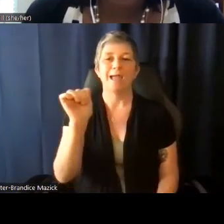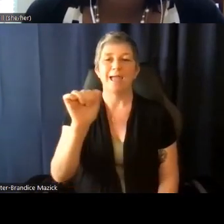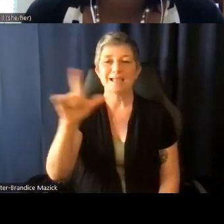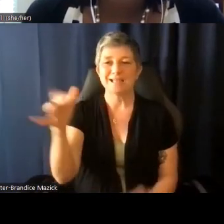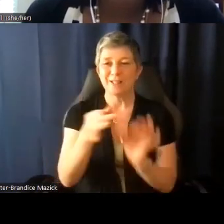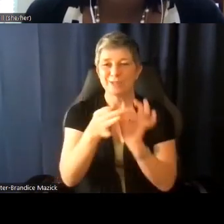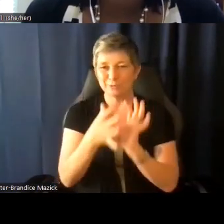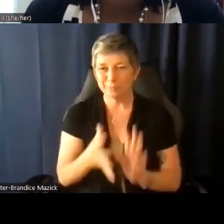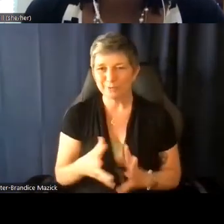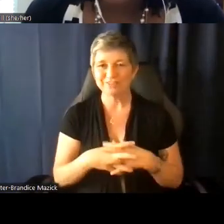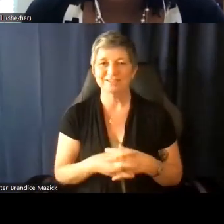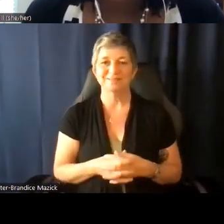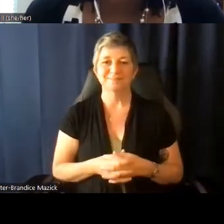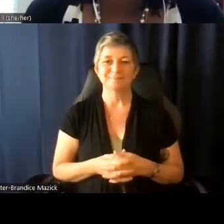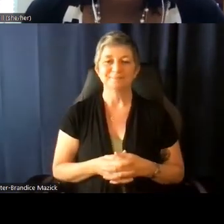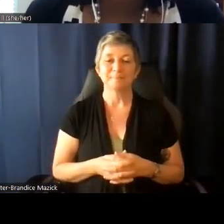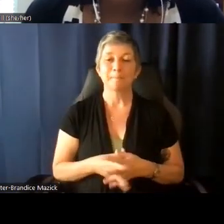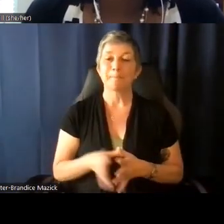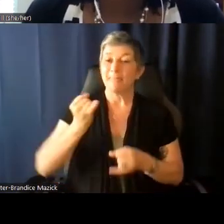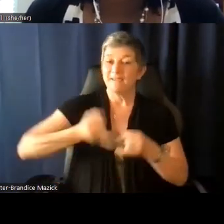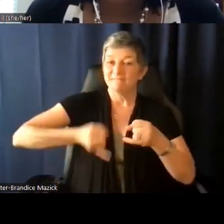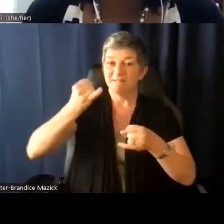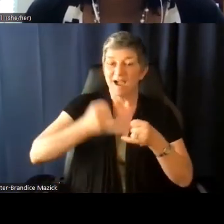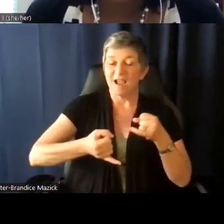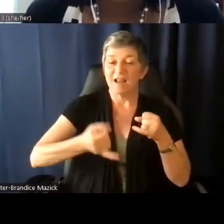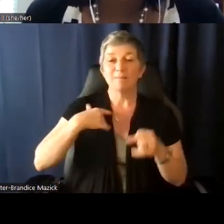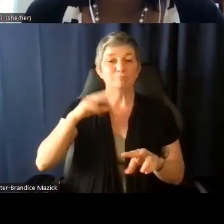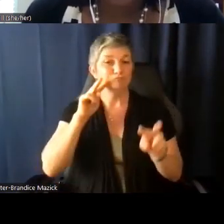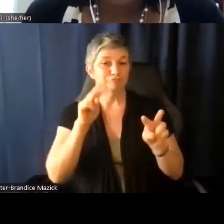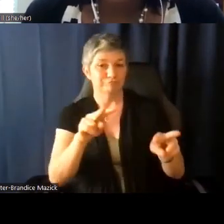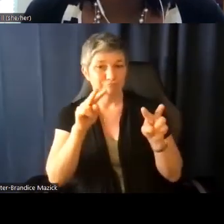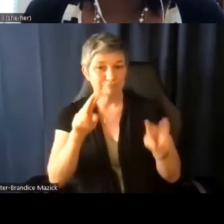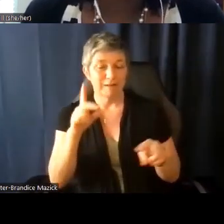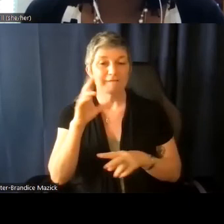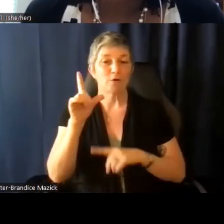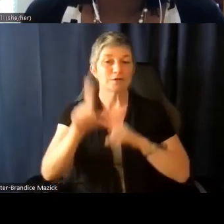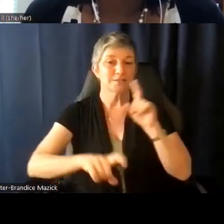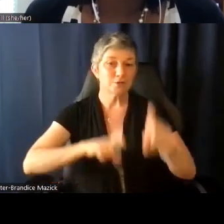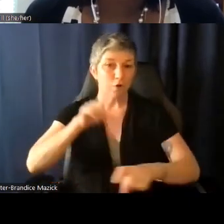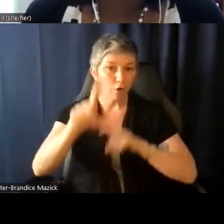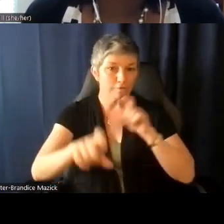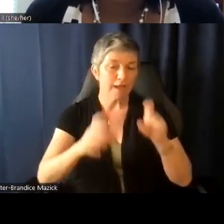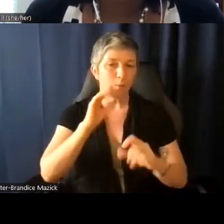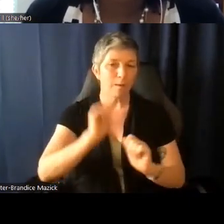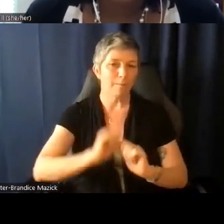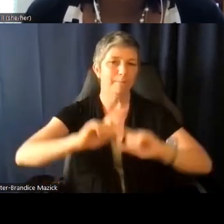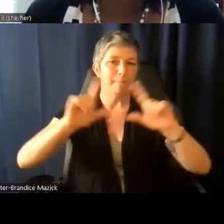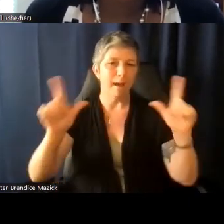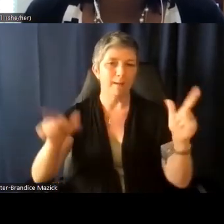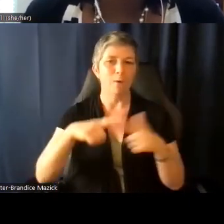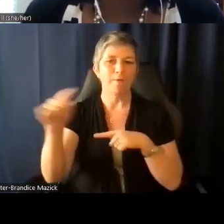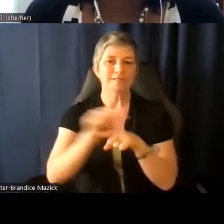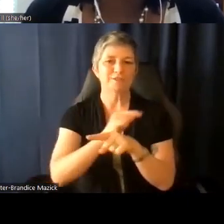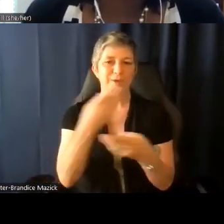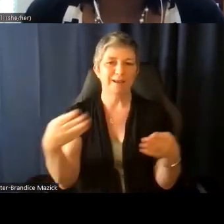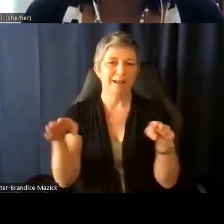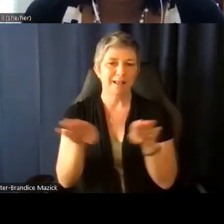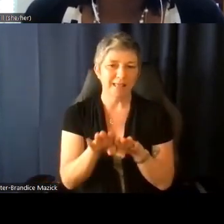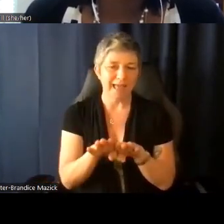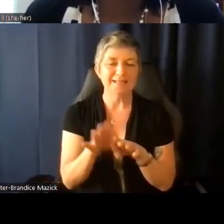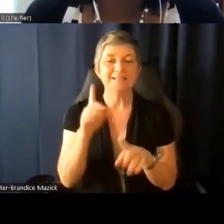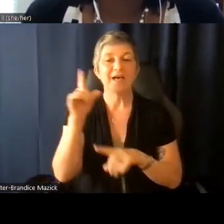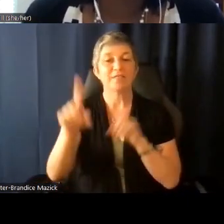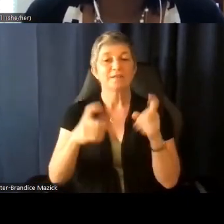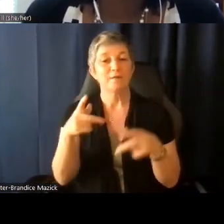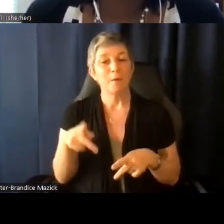Language interpreters. Finally, please be on the lookout for a survey, which will pop up when this training ends. The survey will